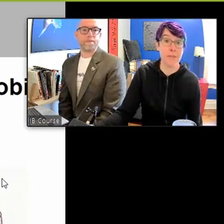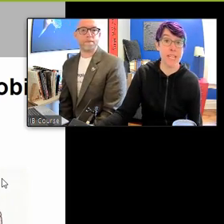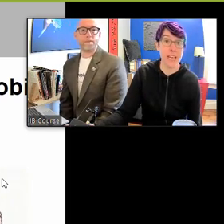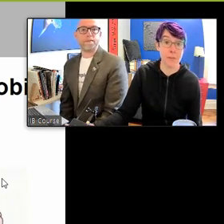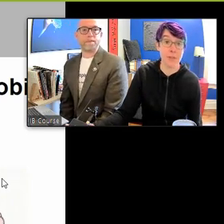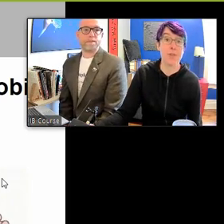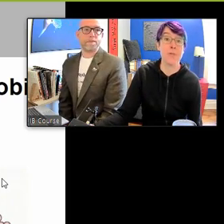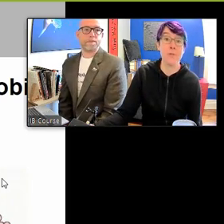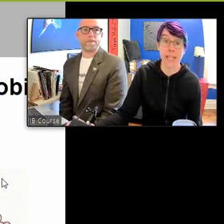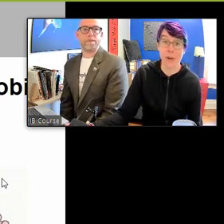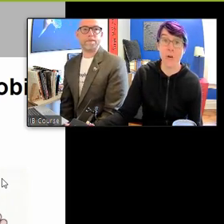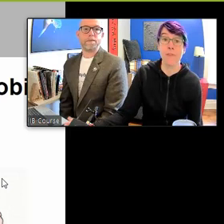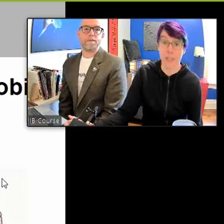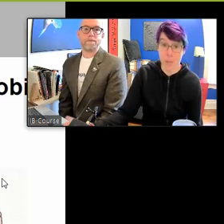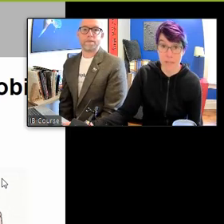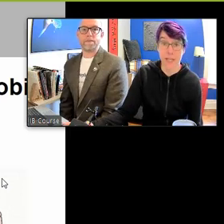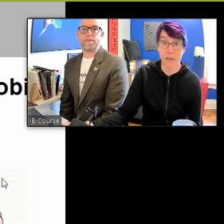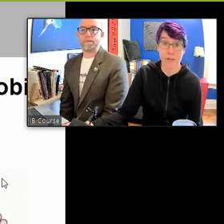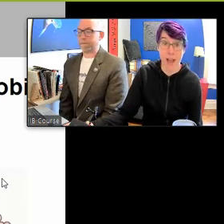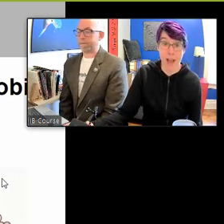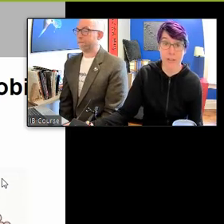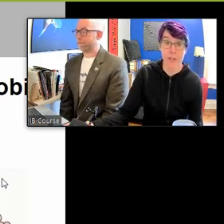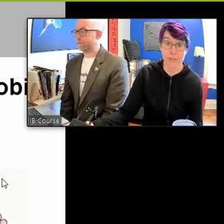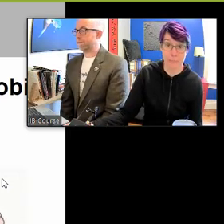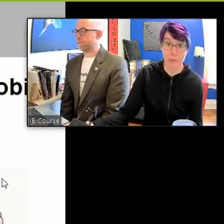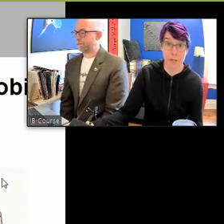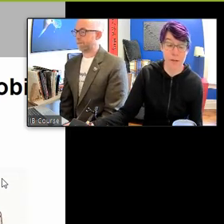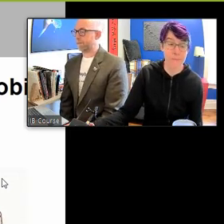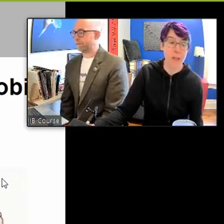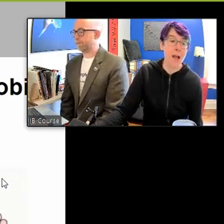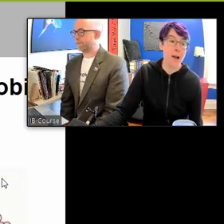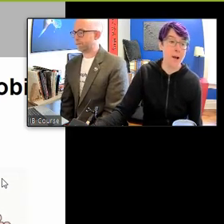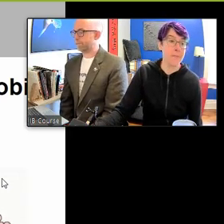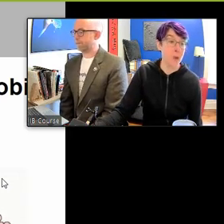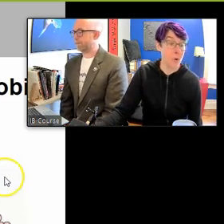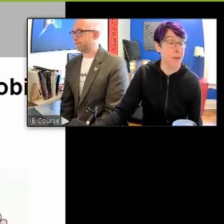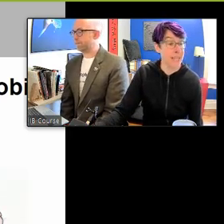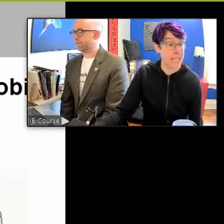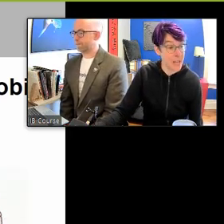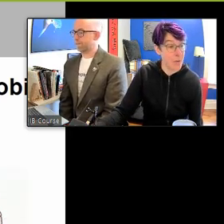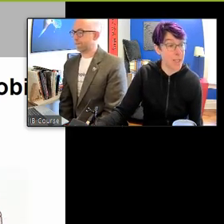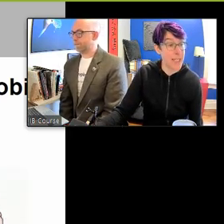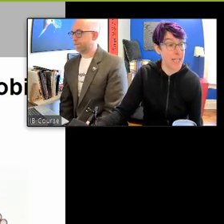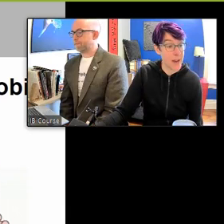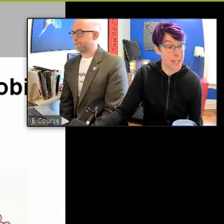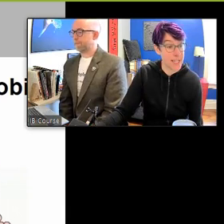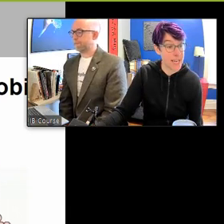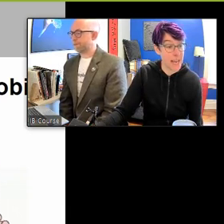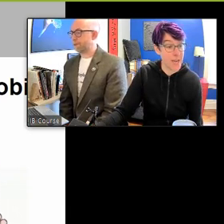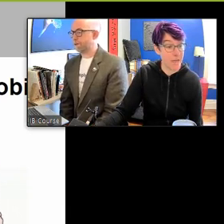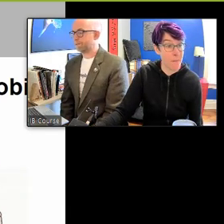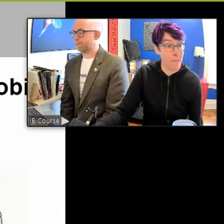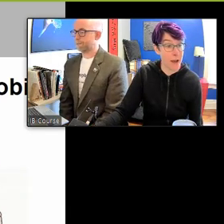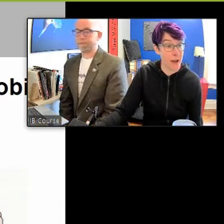order to be able to get over this particular challenge of temperature. So what they did was they extracted